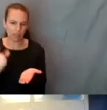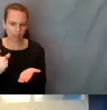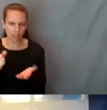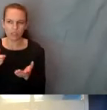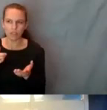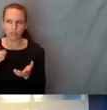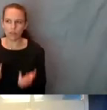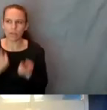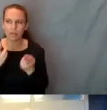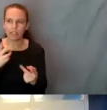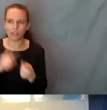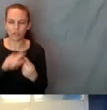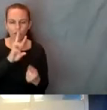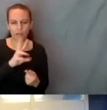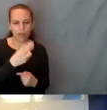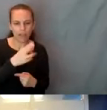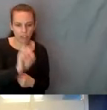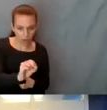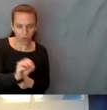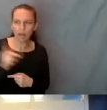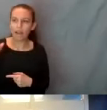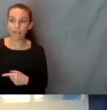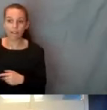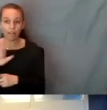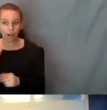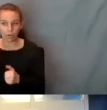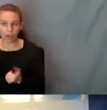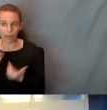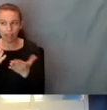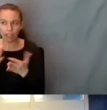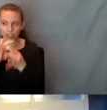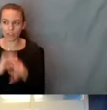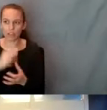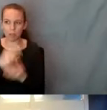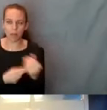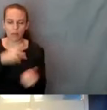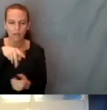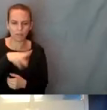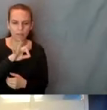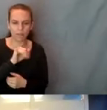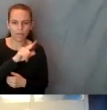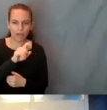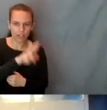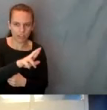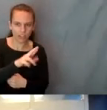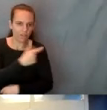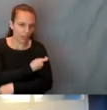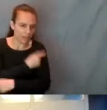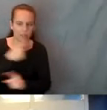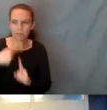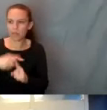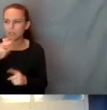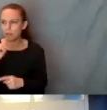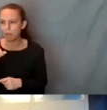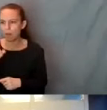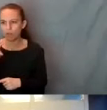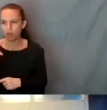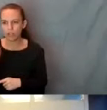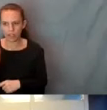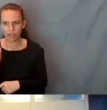through WHO, and they have made recommendations on both the Pfizer vaccine as well as on the Moderna vaccine. So these are available on